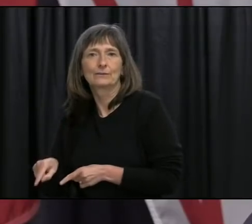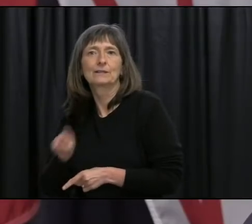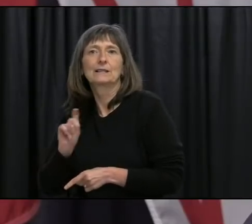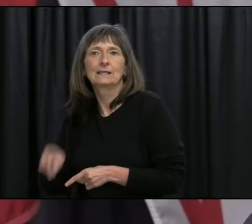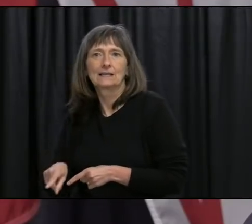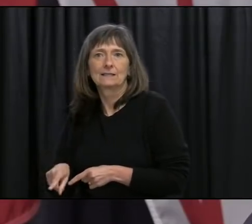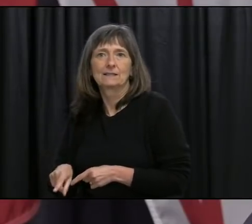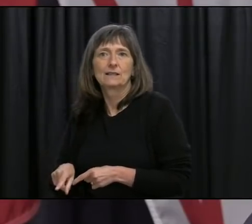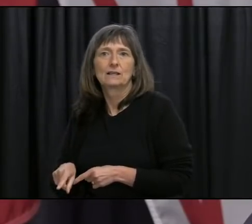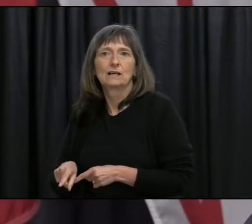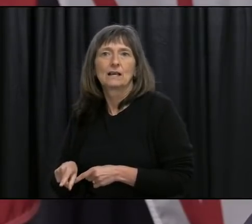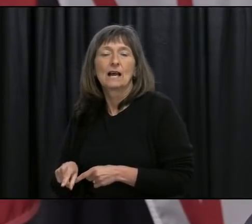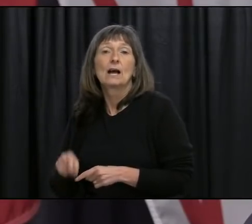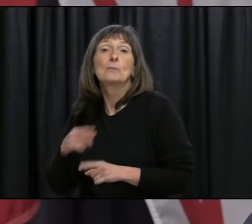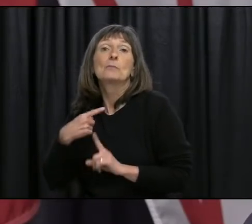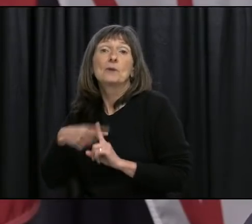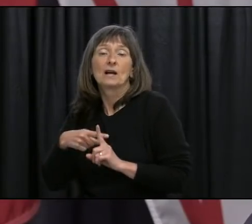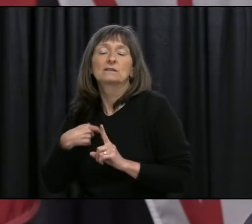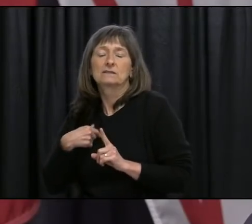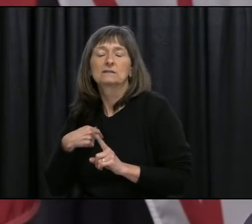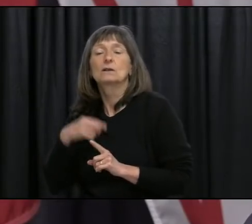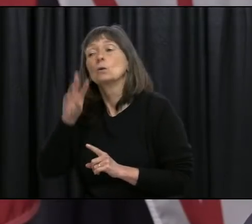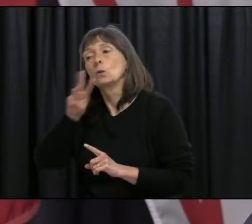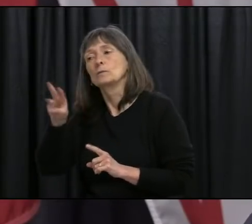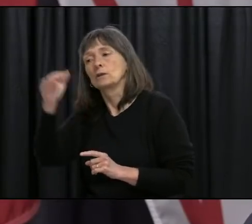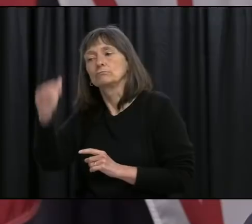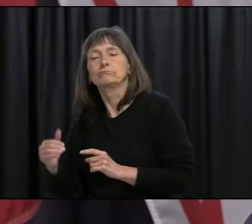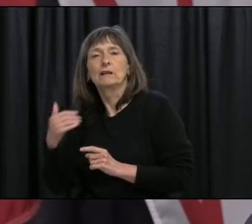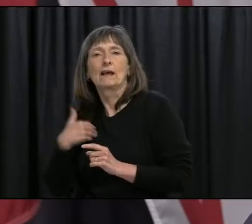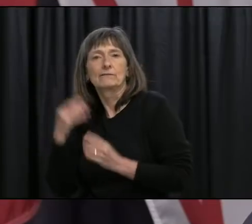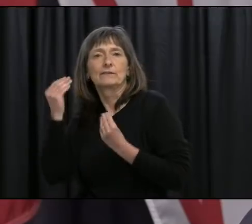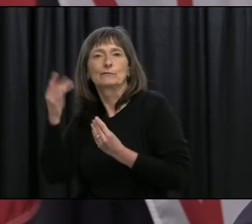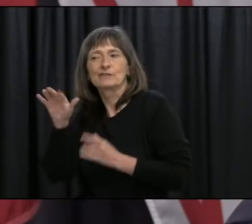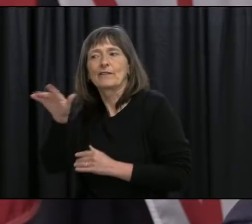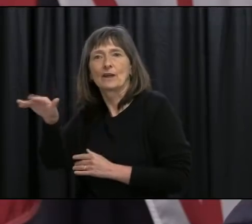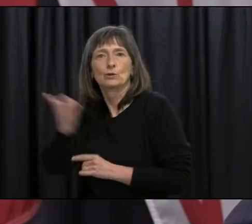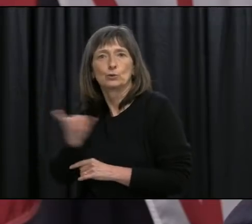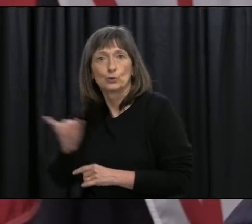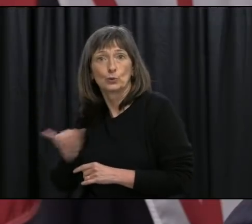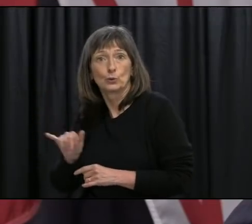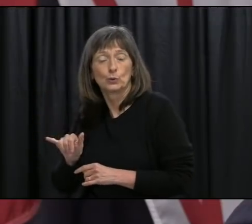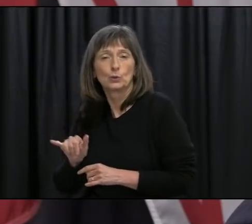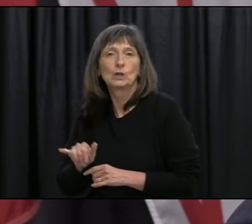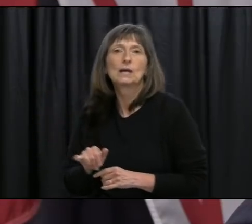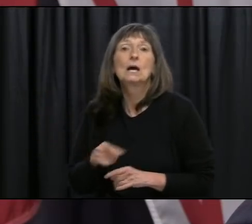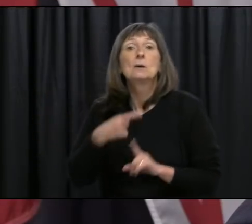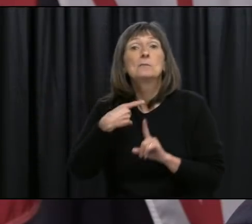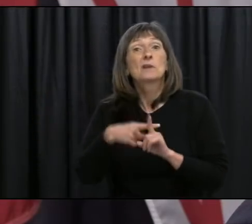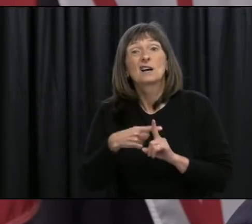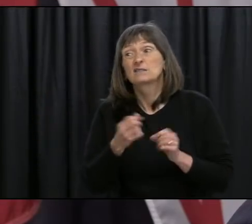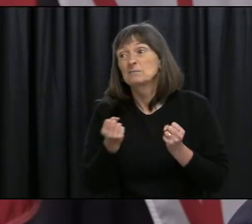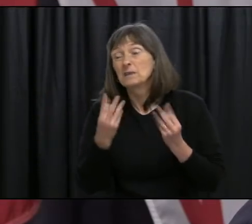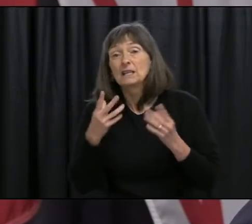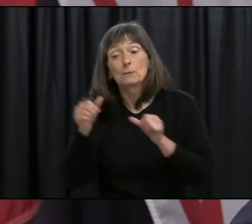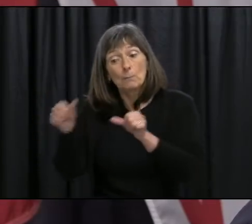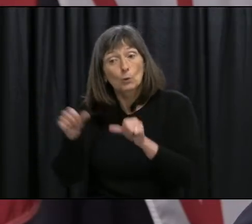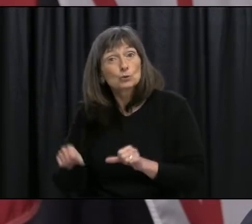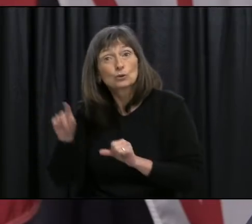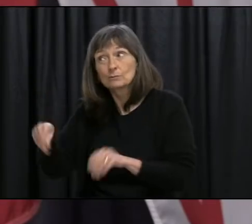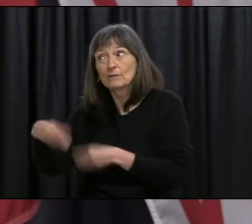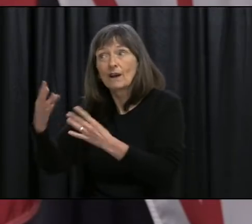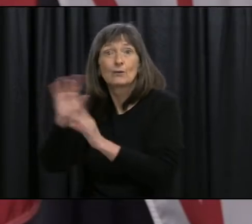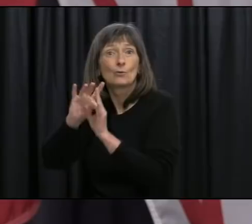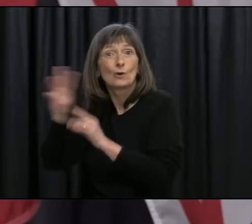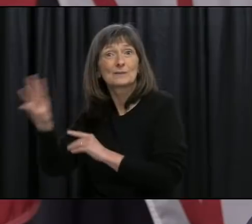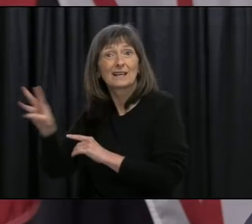for those of you that are in not-for-profit or community organization, even municipal offices, there's posters and information that's provided